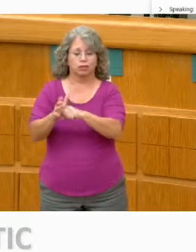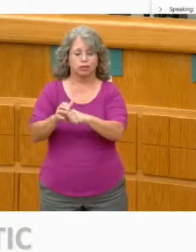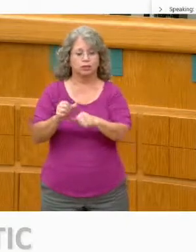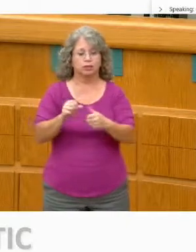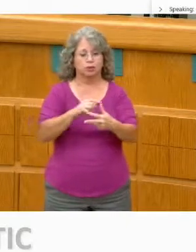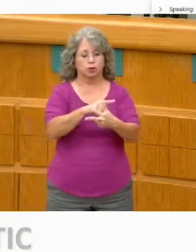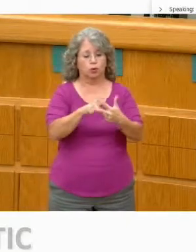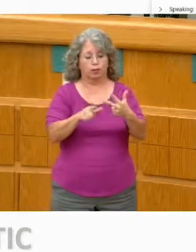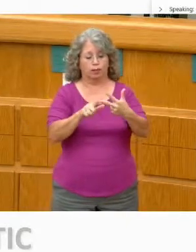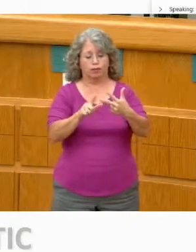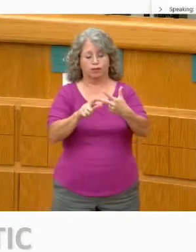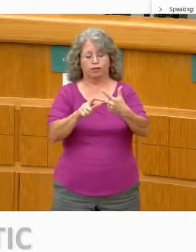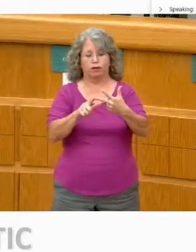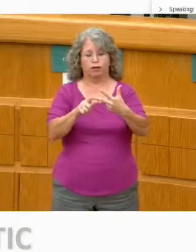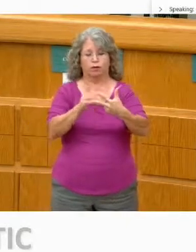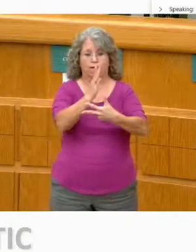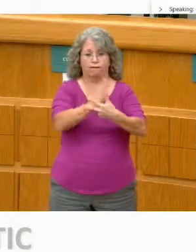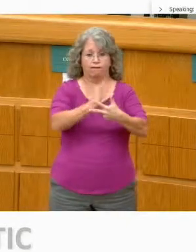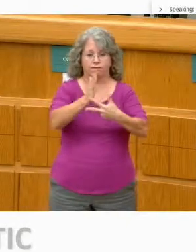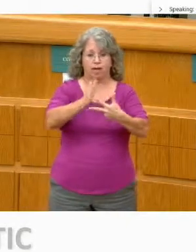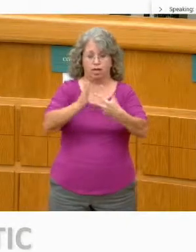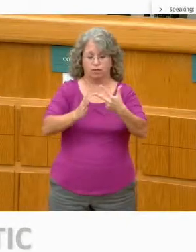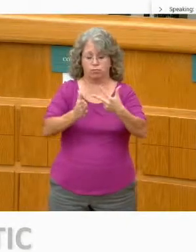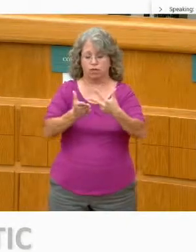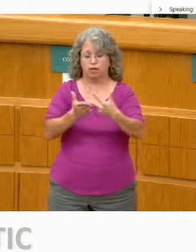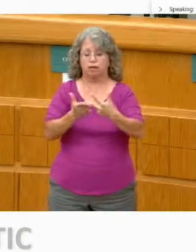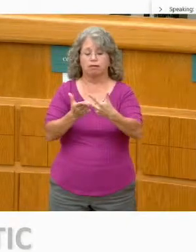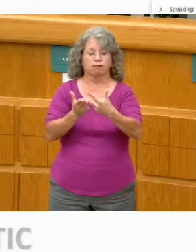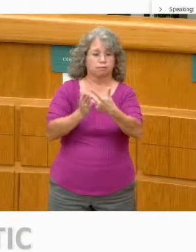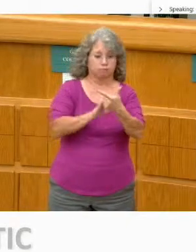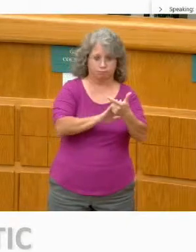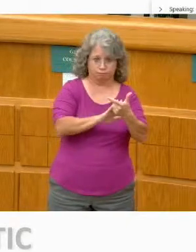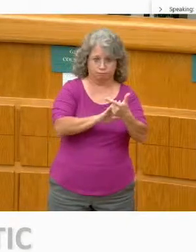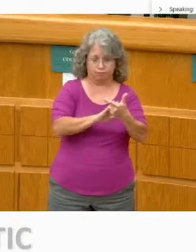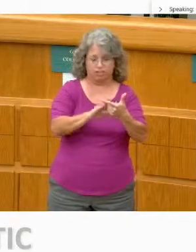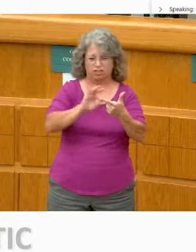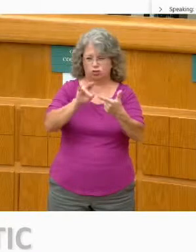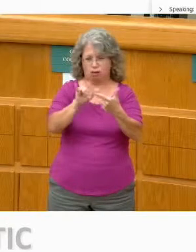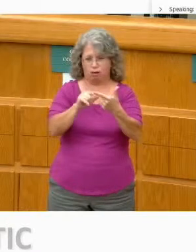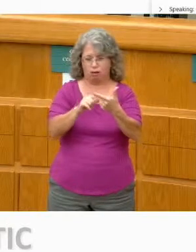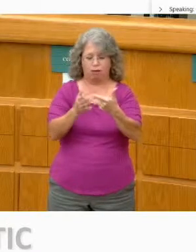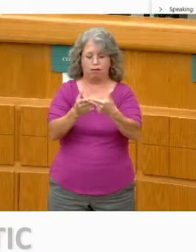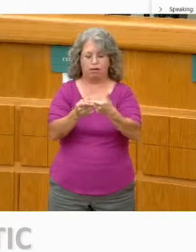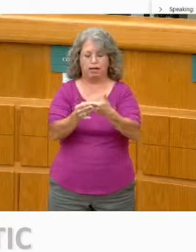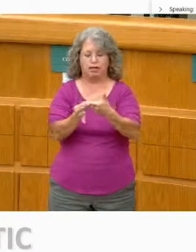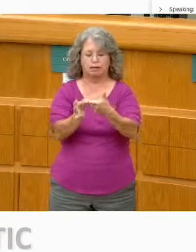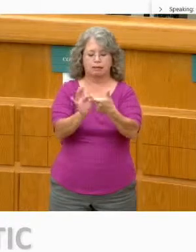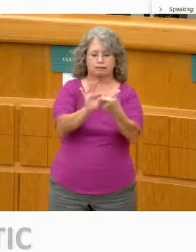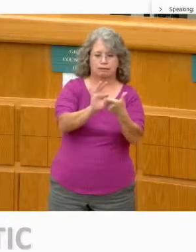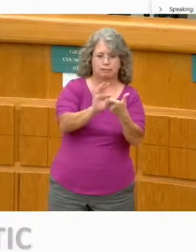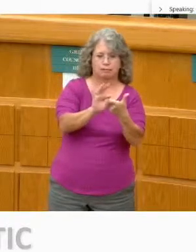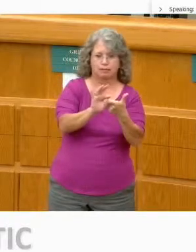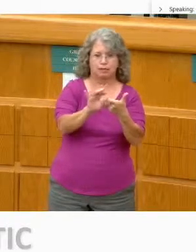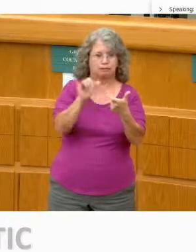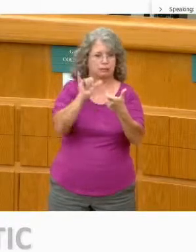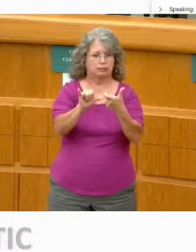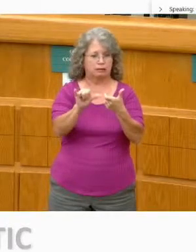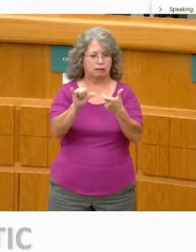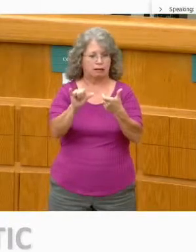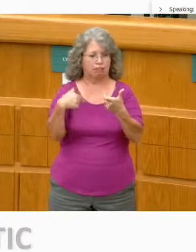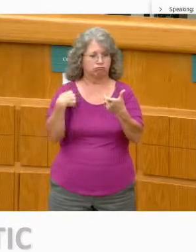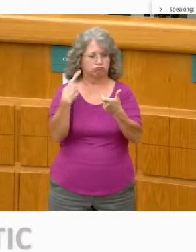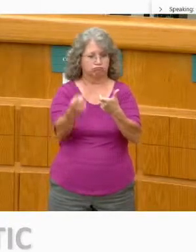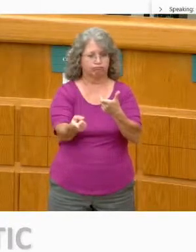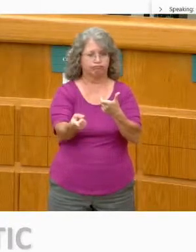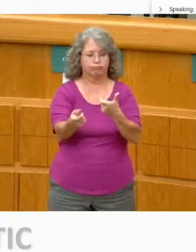Open Texas level 3 was repealed. 1 week later, Open Texas level 2 was partially rolled back to the position that we're